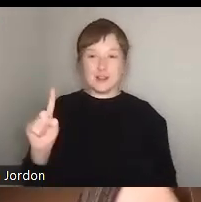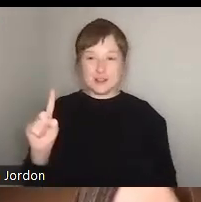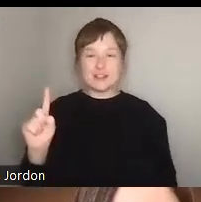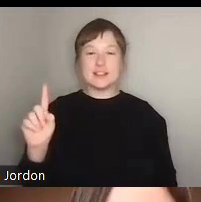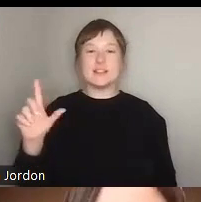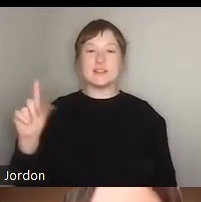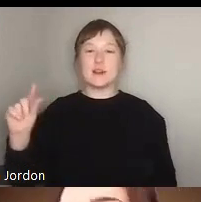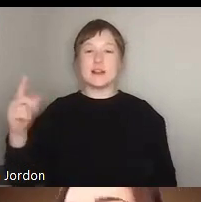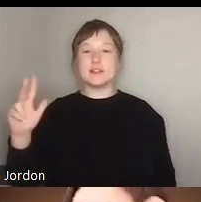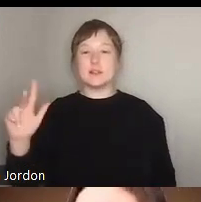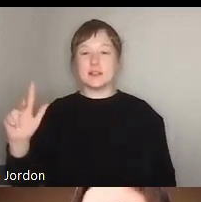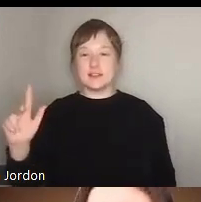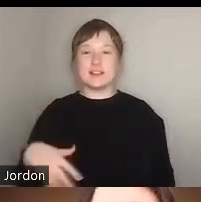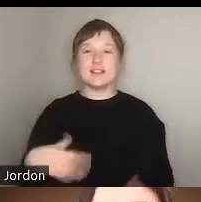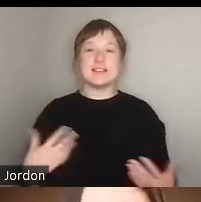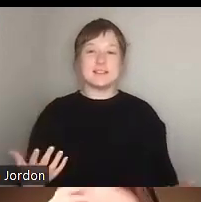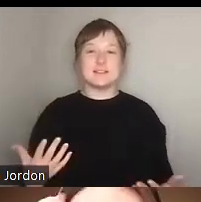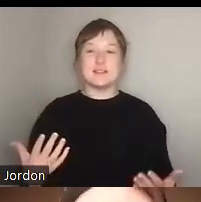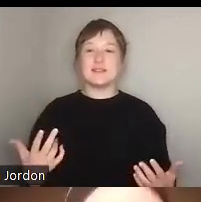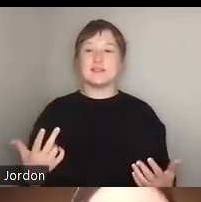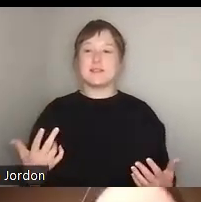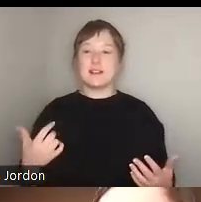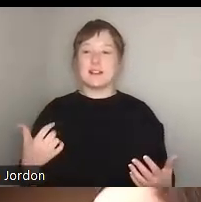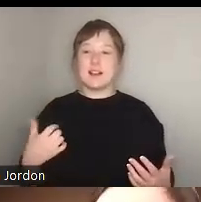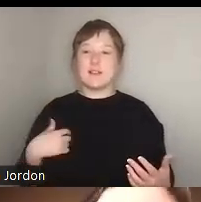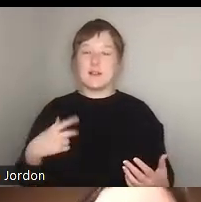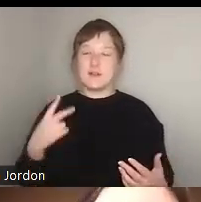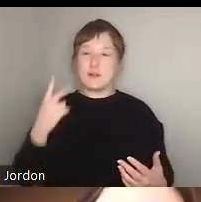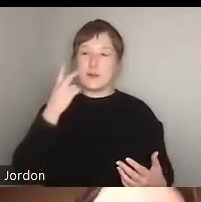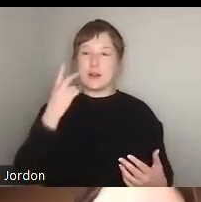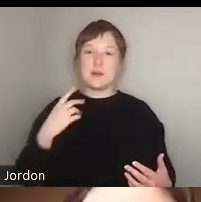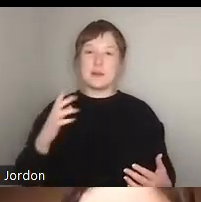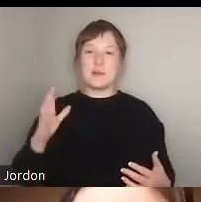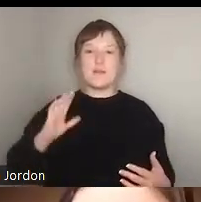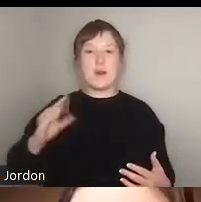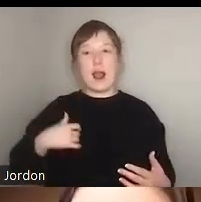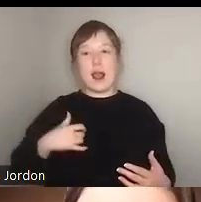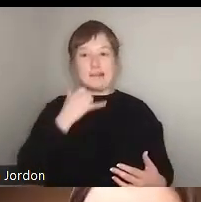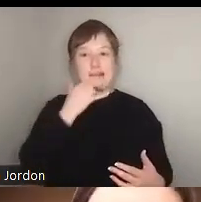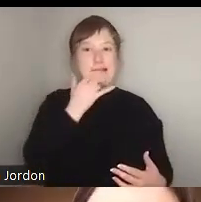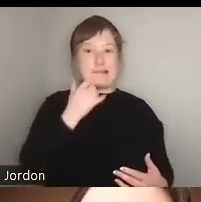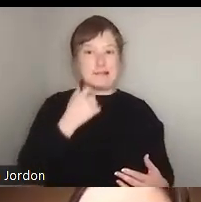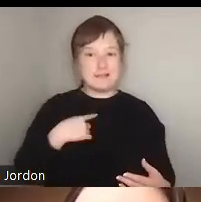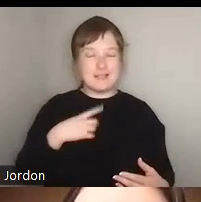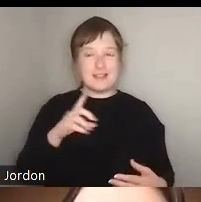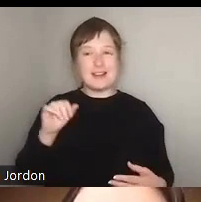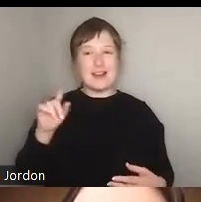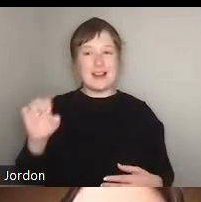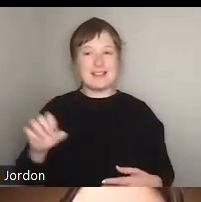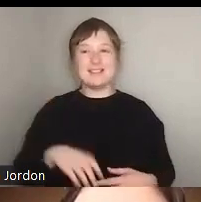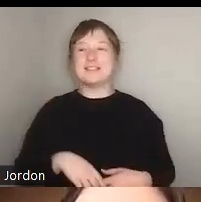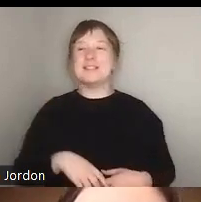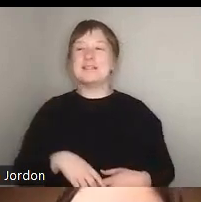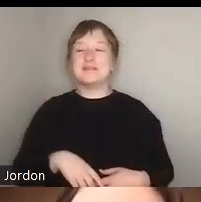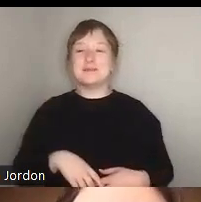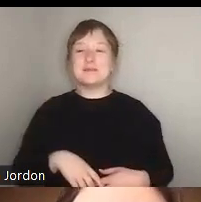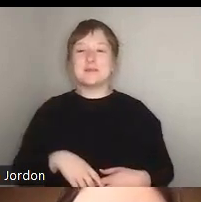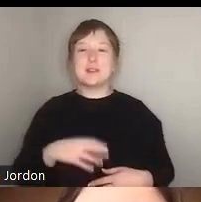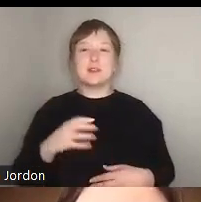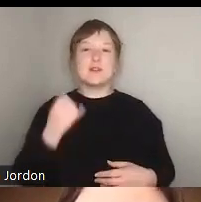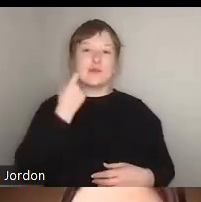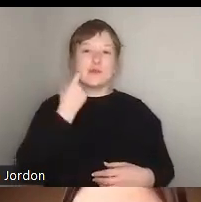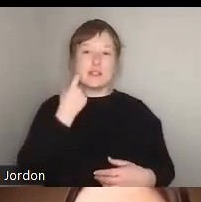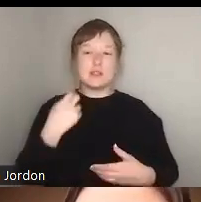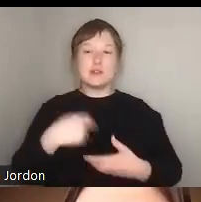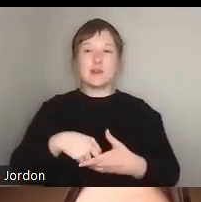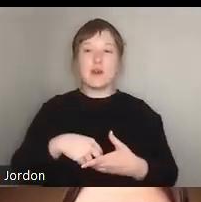you're watching before, you'll know that I slipped up on the date for a second. If you just joined, I